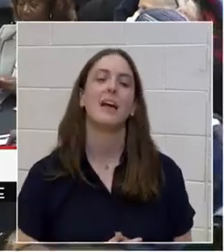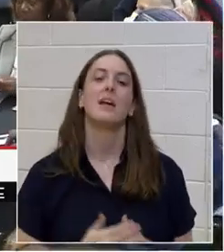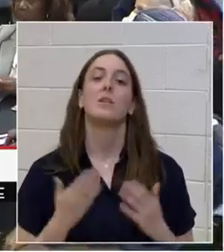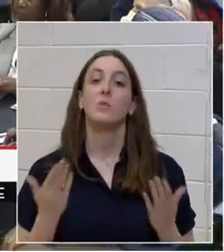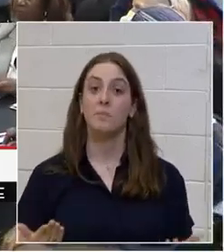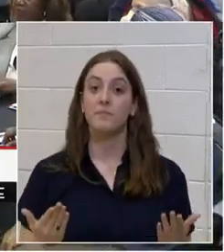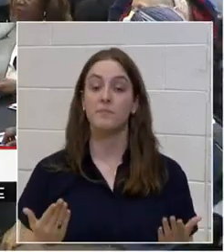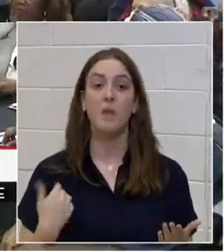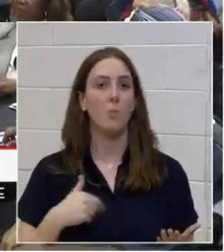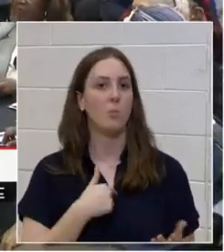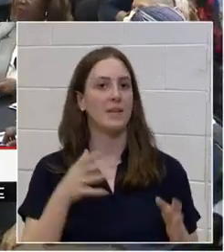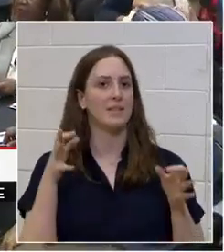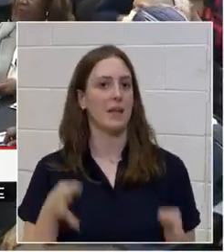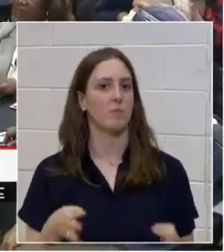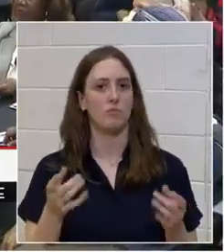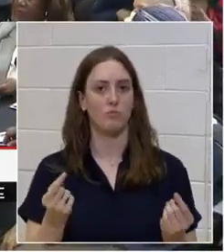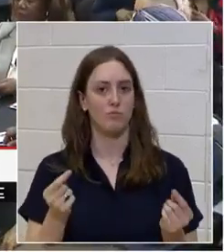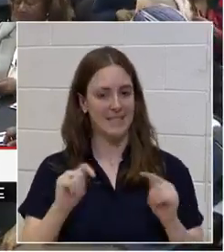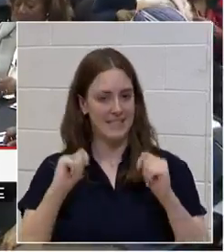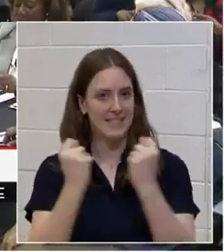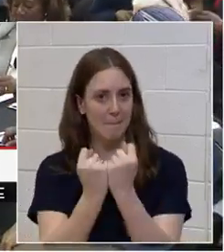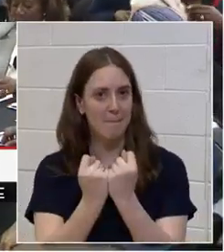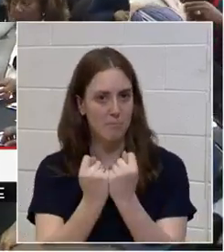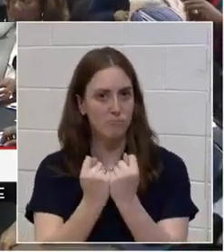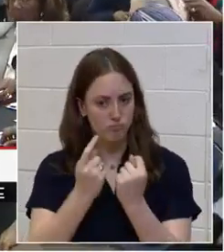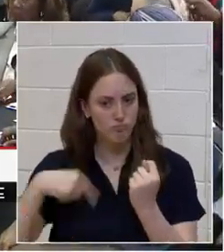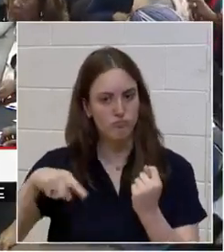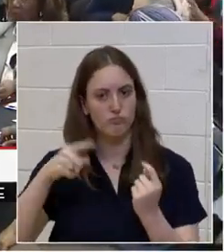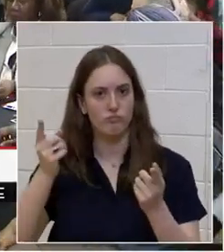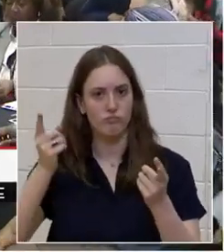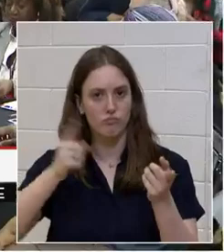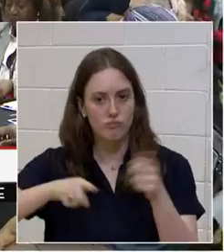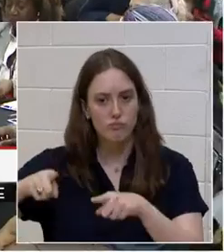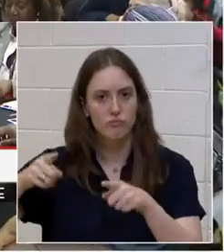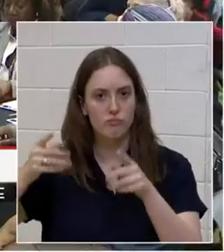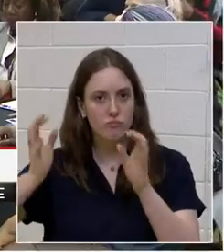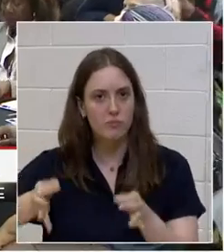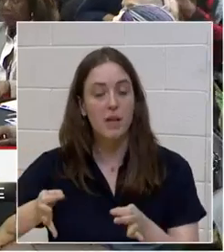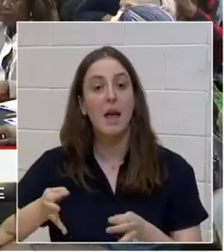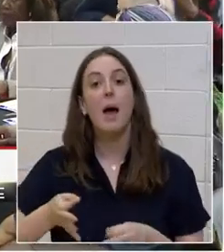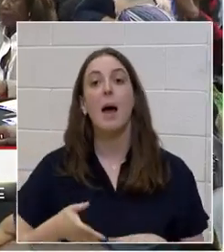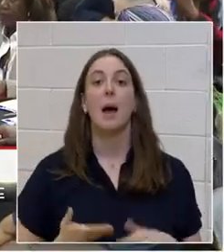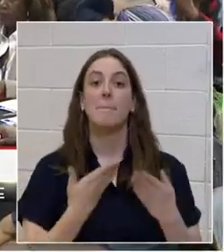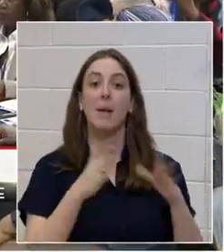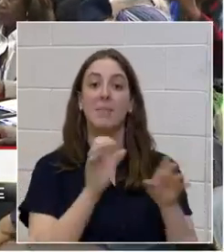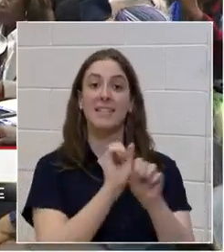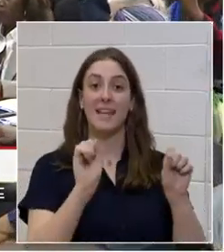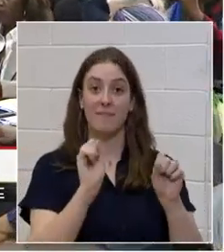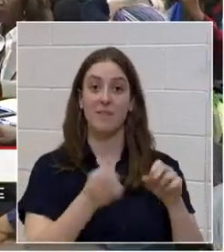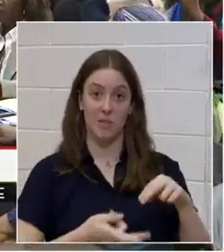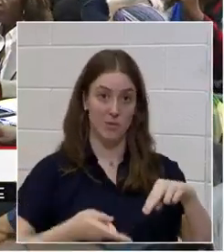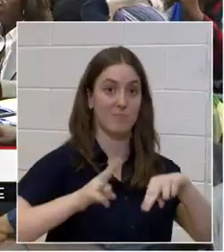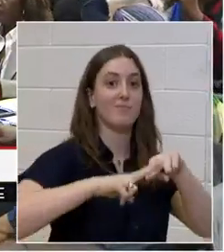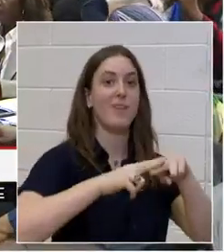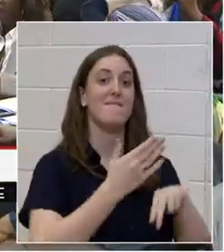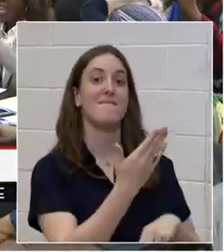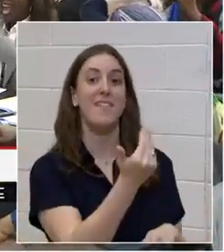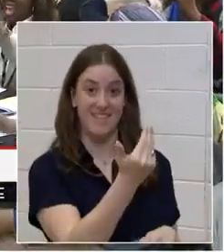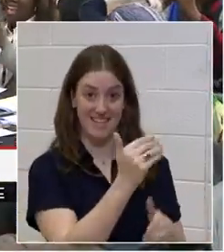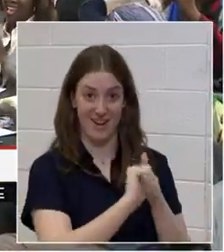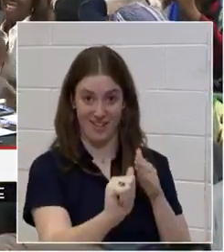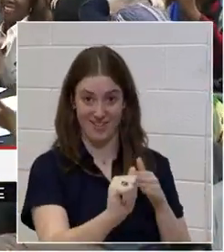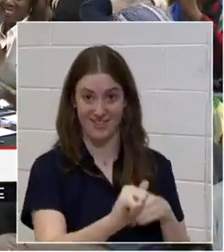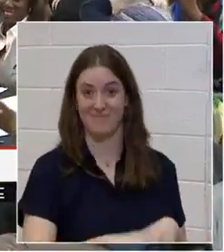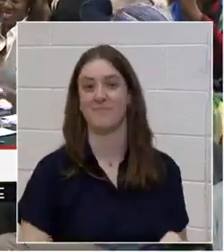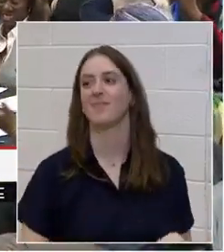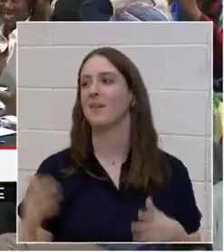So what we decided to do as a team, we upped public safety from 9 to 15.